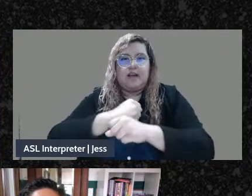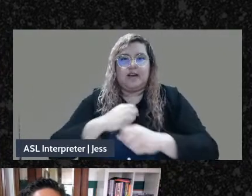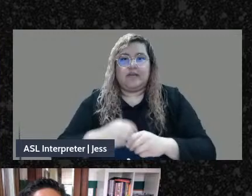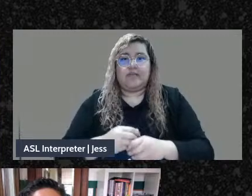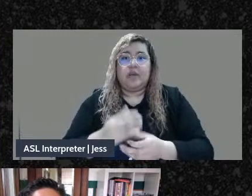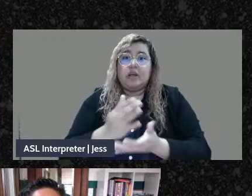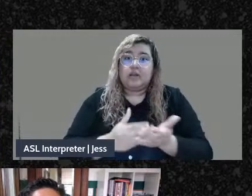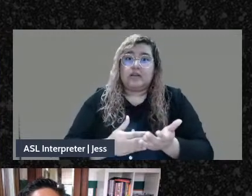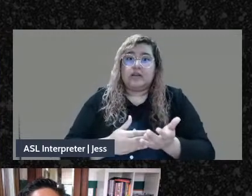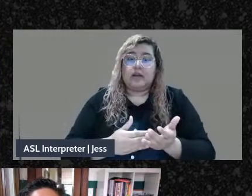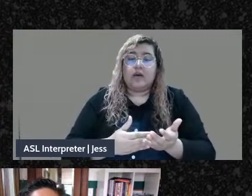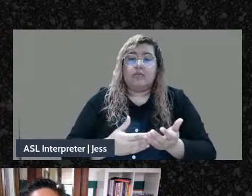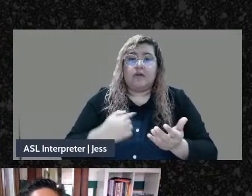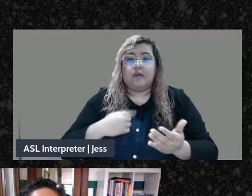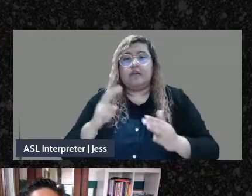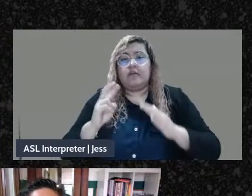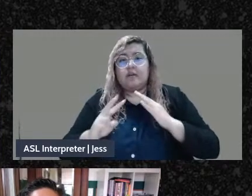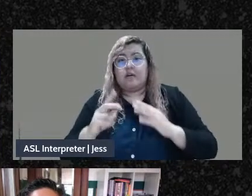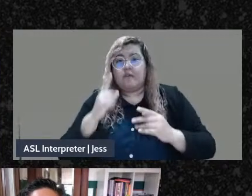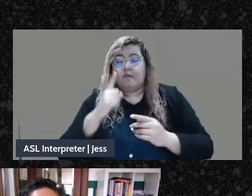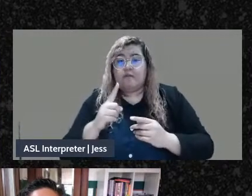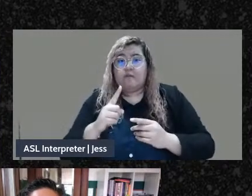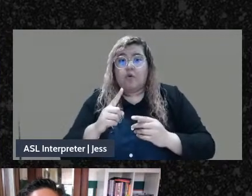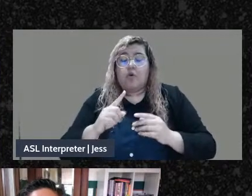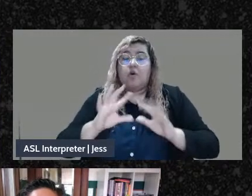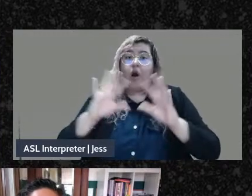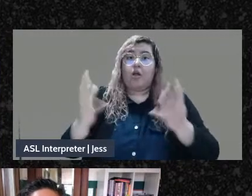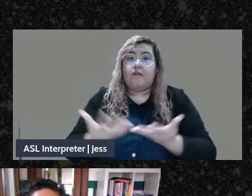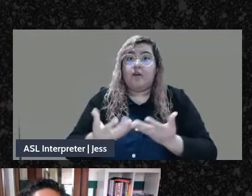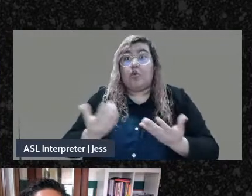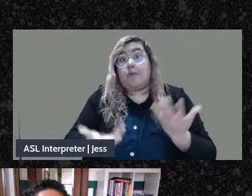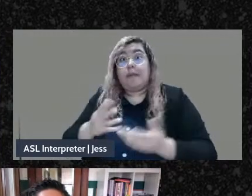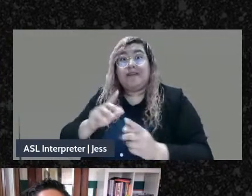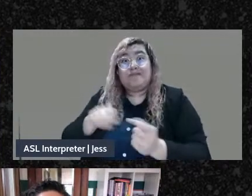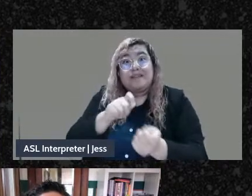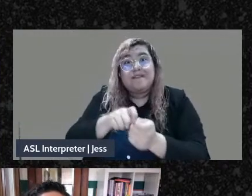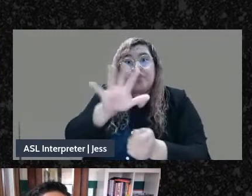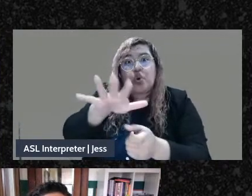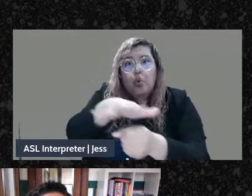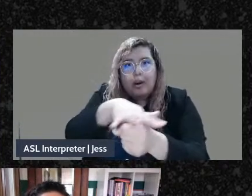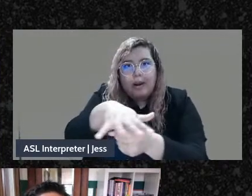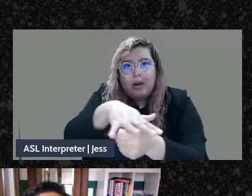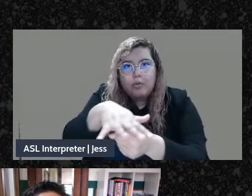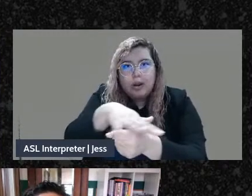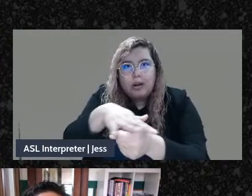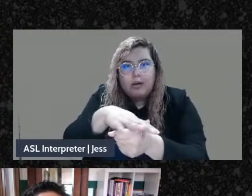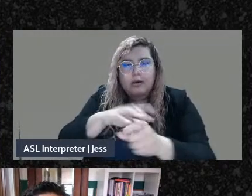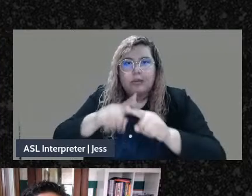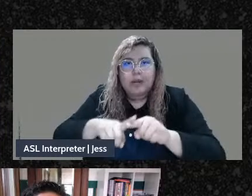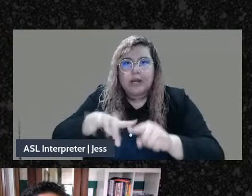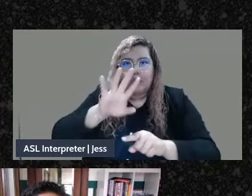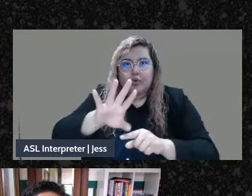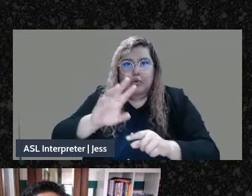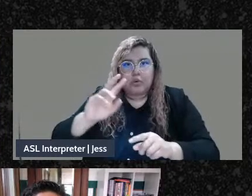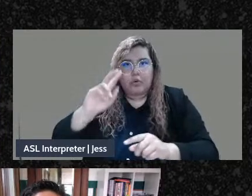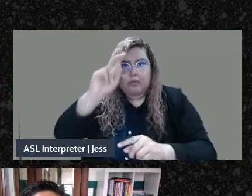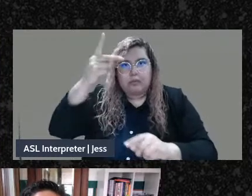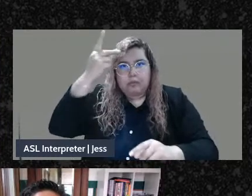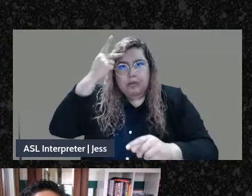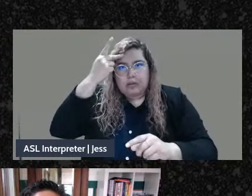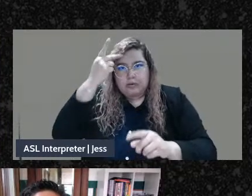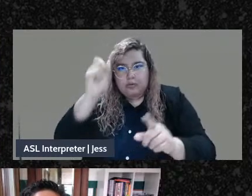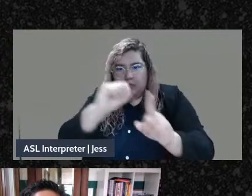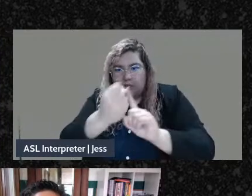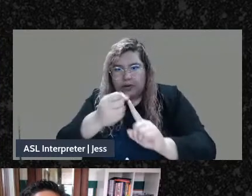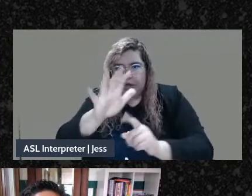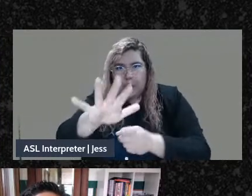us, and some of them are about like in particular localities, what's the next phase because of what the political weather is there. So I want to